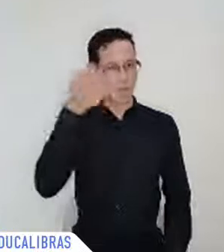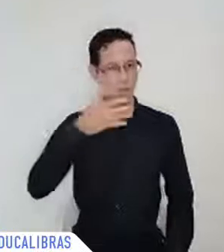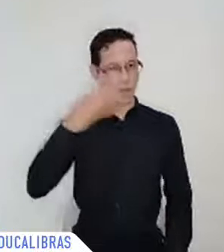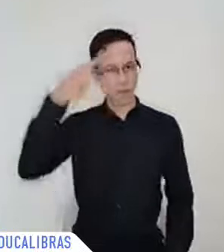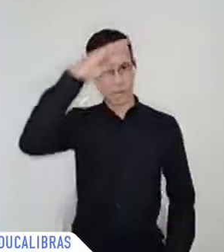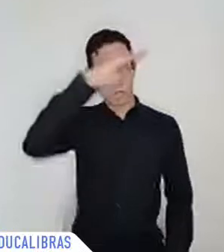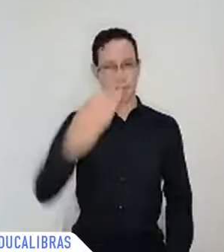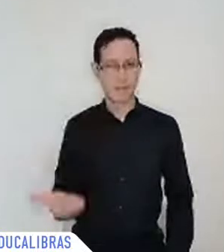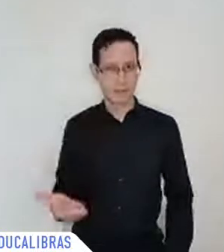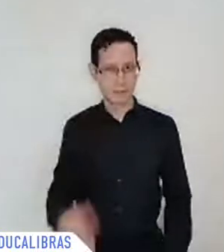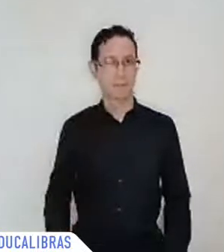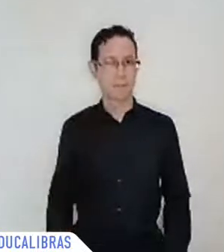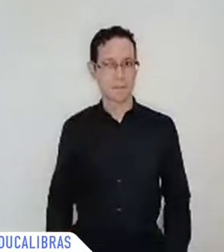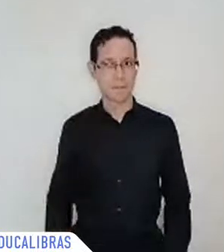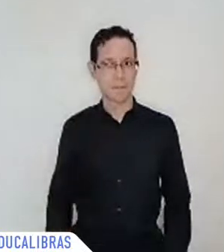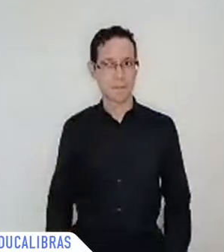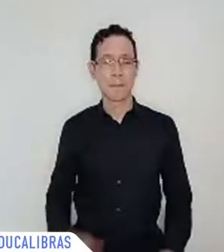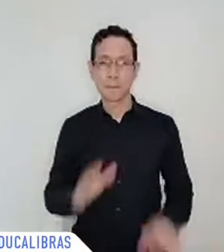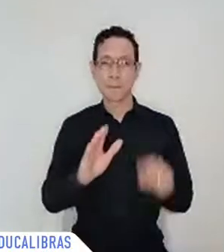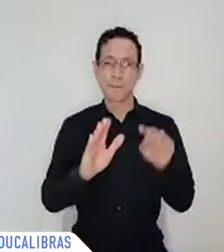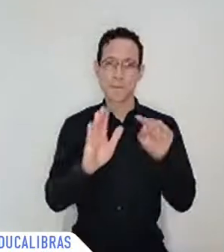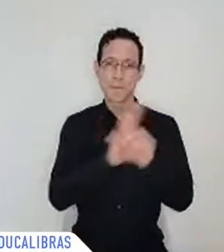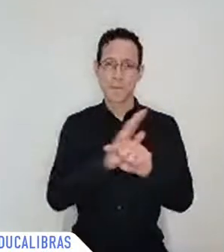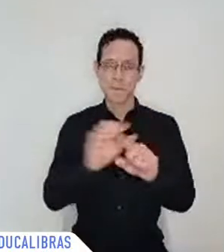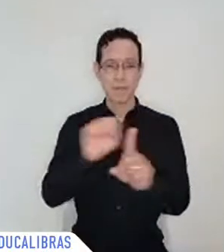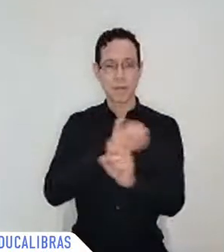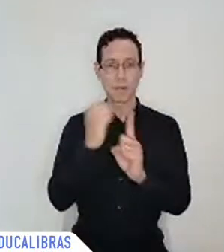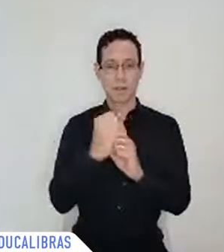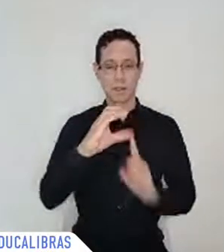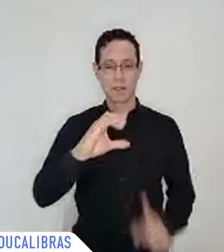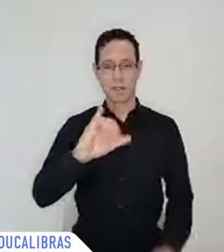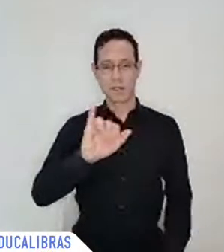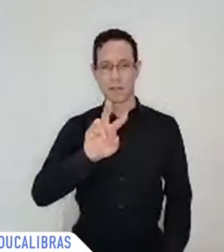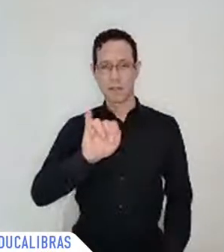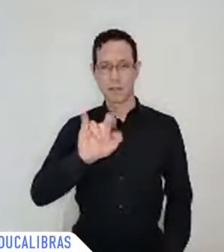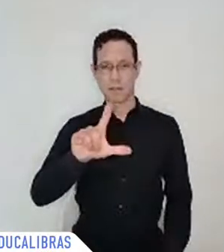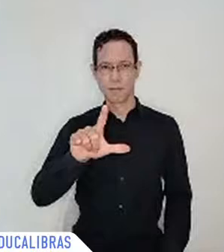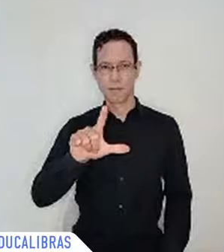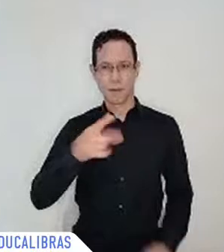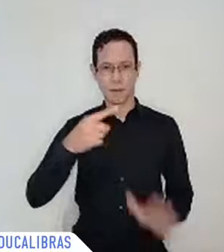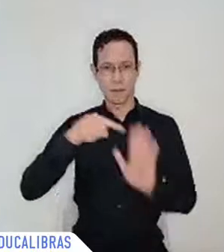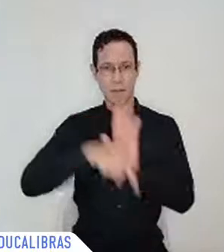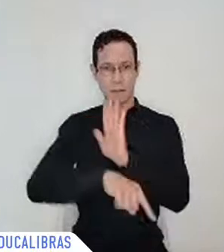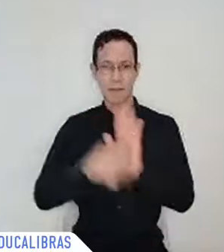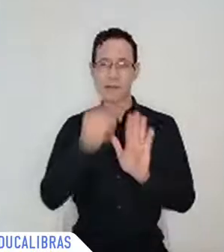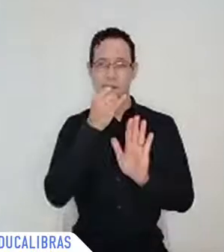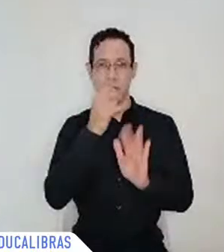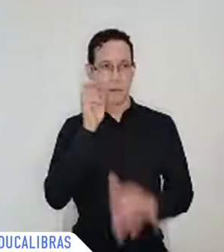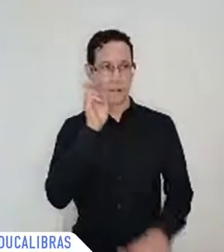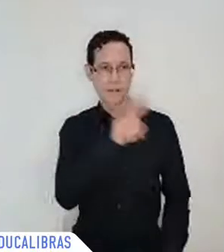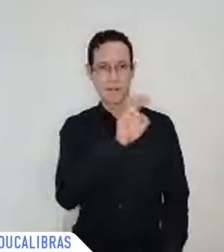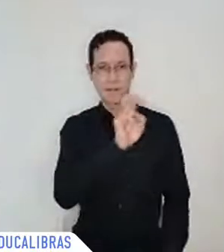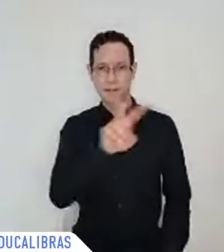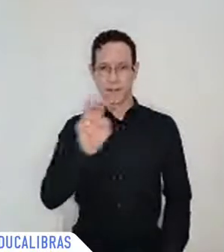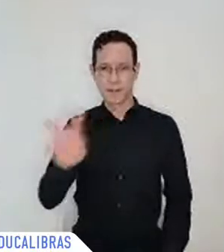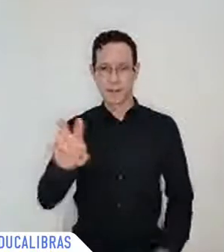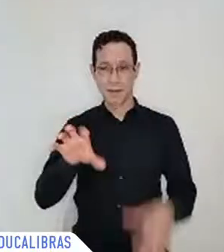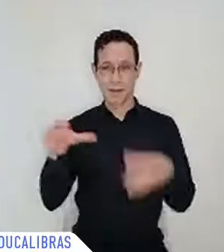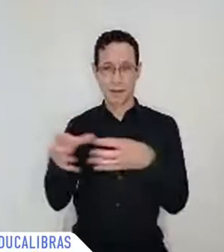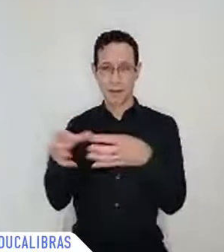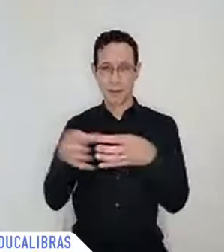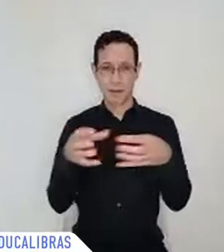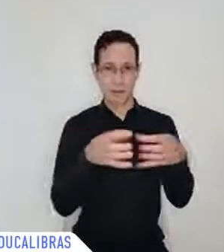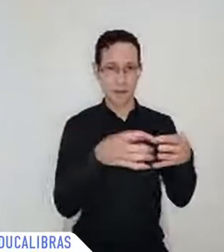he was going to end any kind of activism in the country. So this is a conundrum.